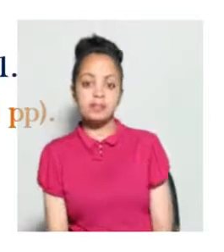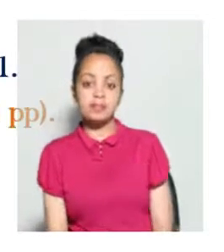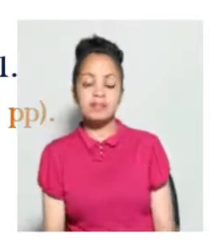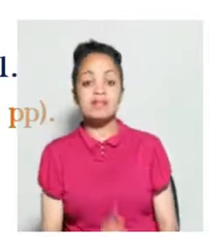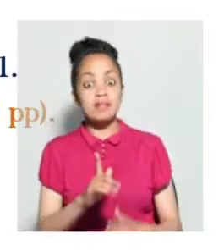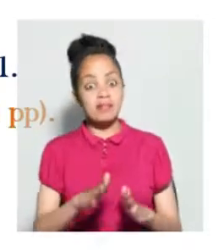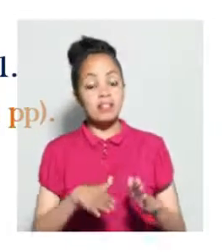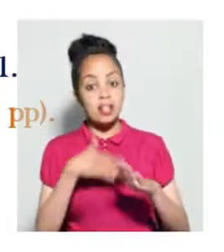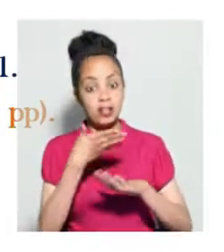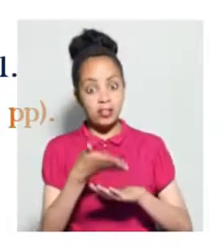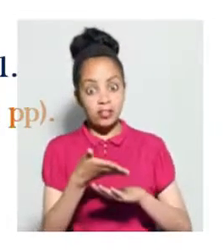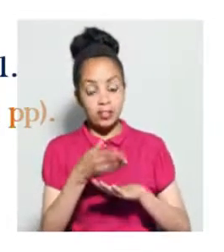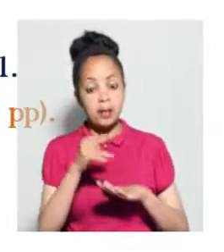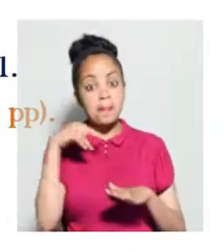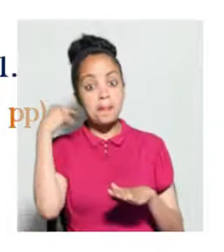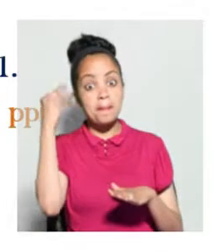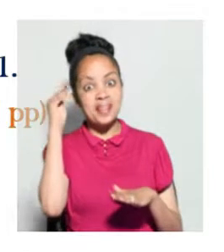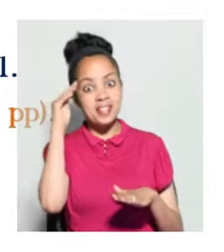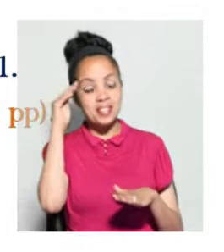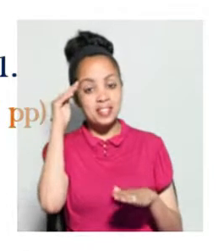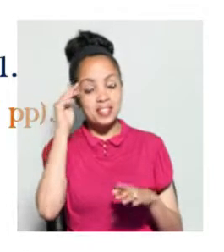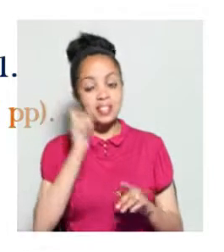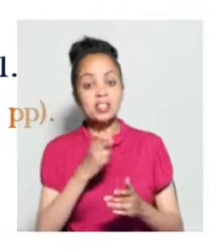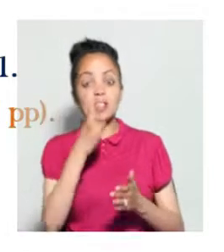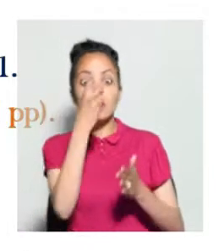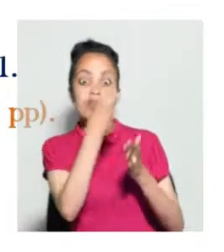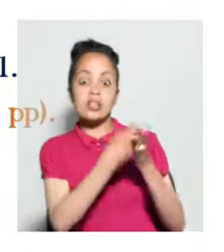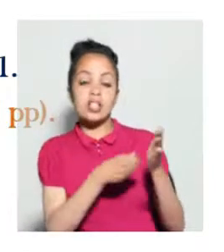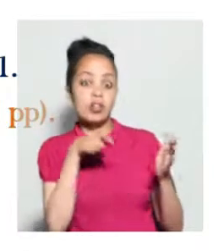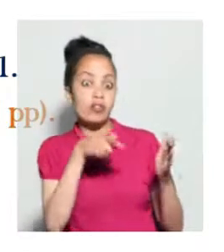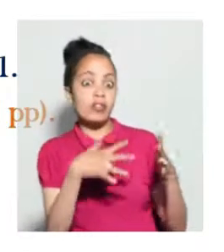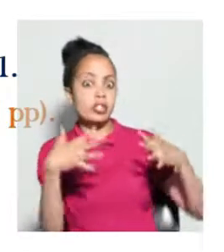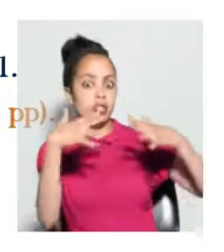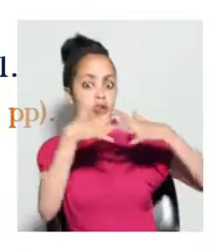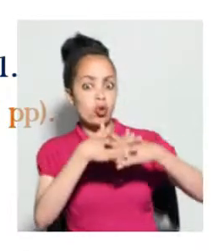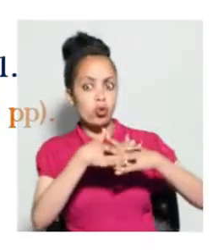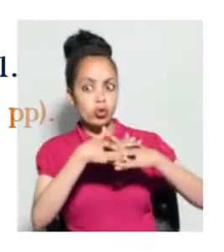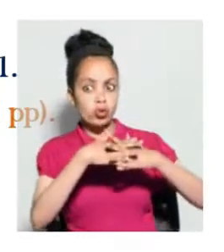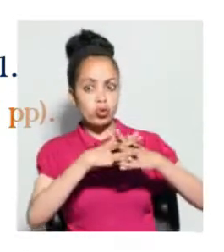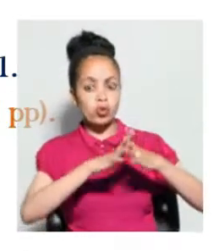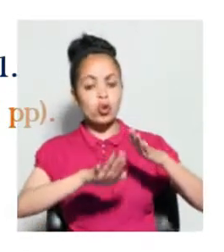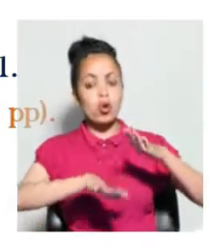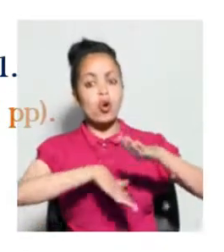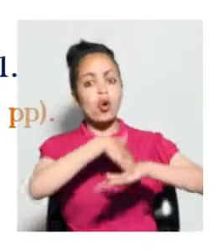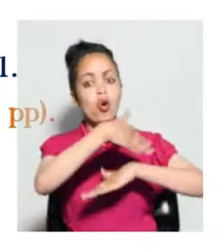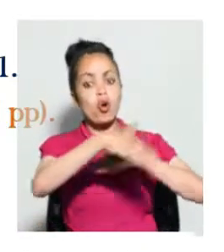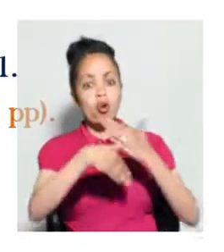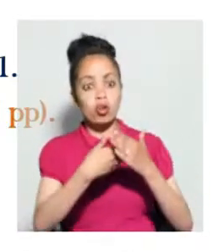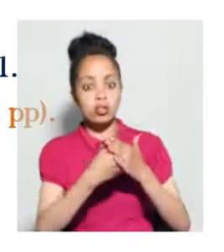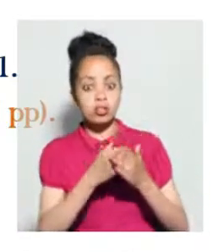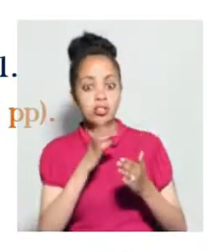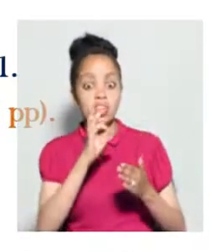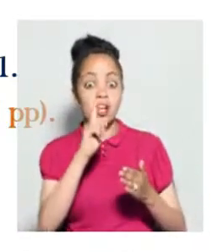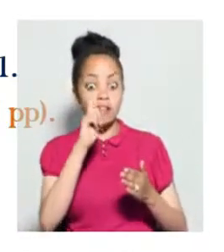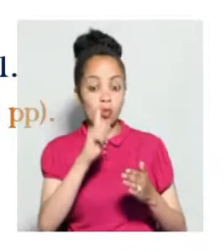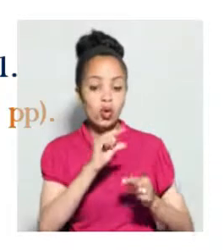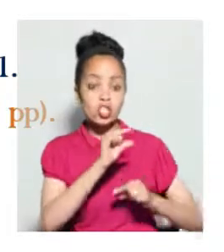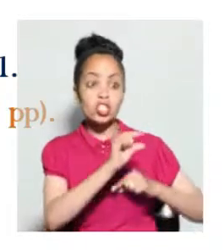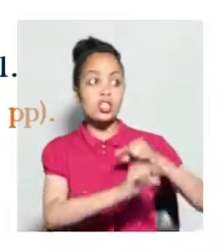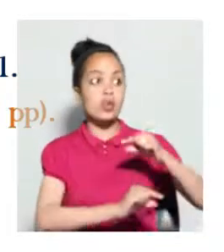Then after, Mendel result of this cross, all offspring of F1 generation